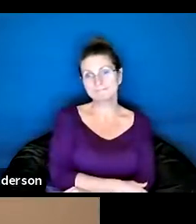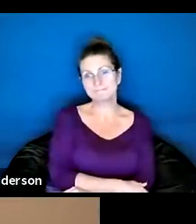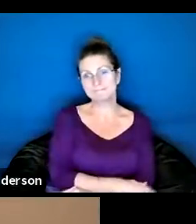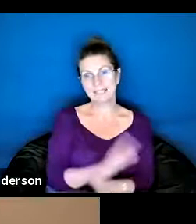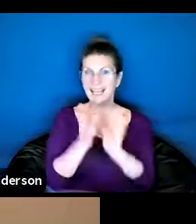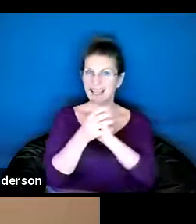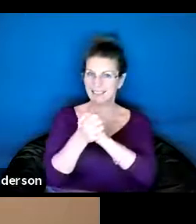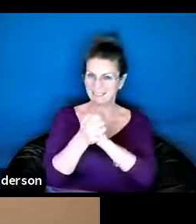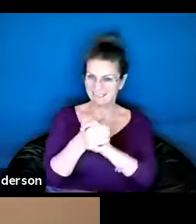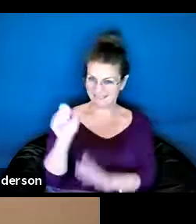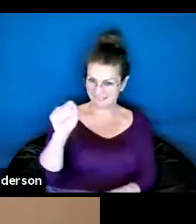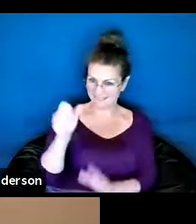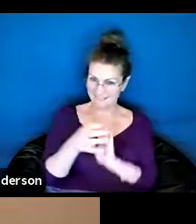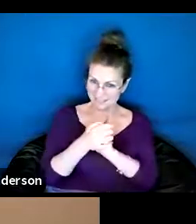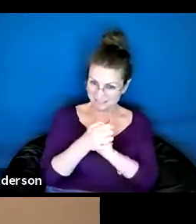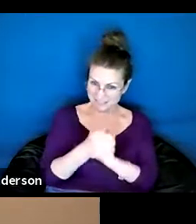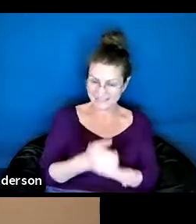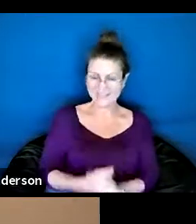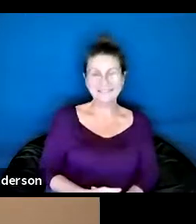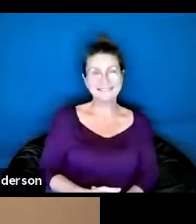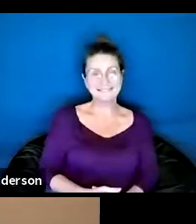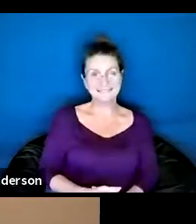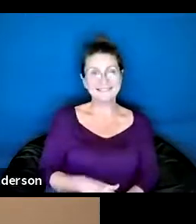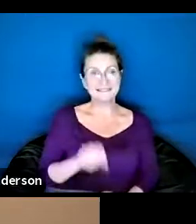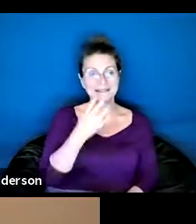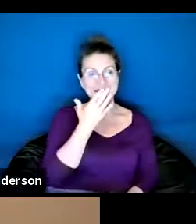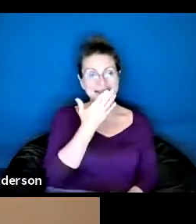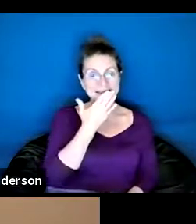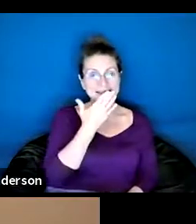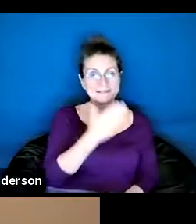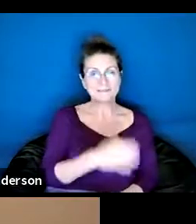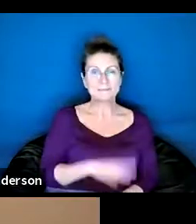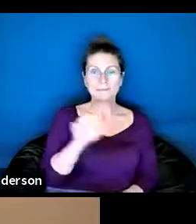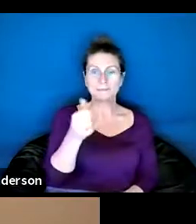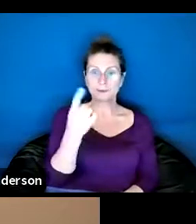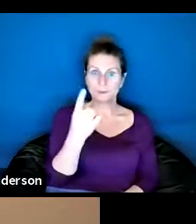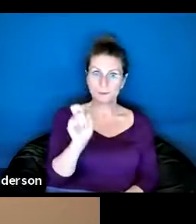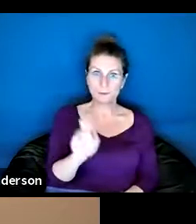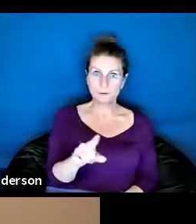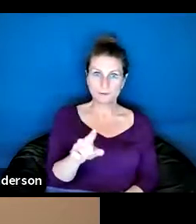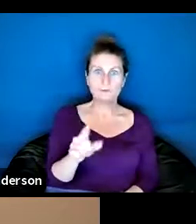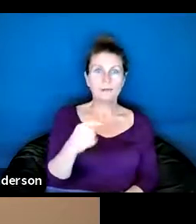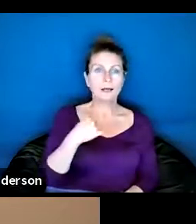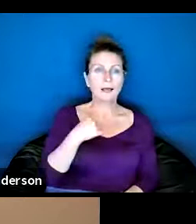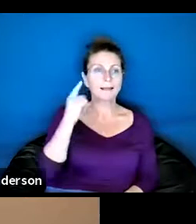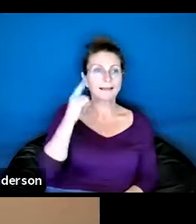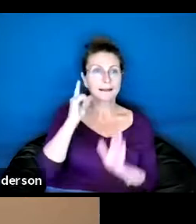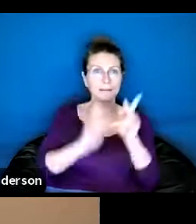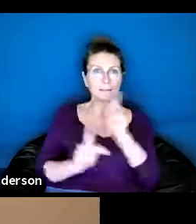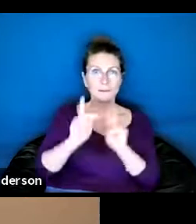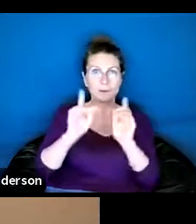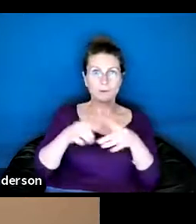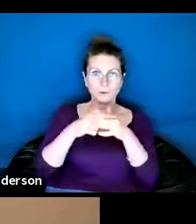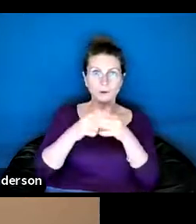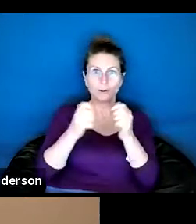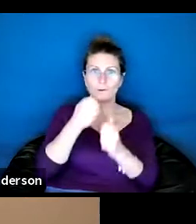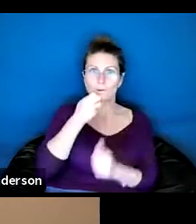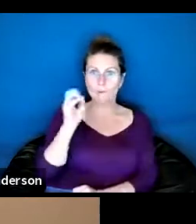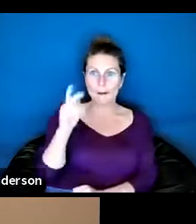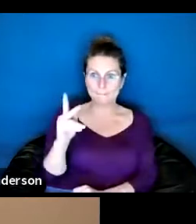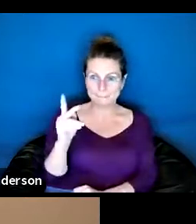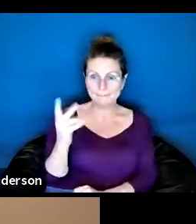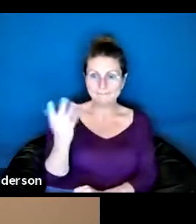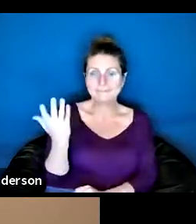Congratulations. Thank you. We have another question here. I think people are just starting to warm up.